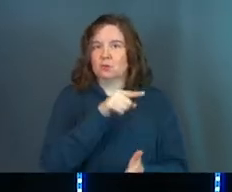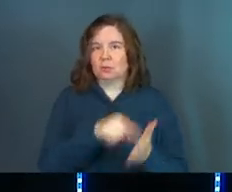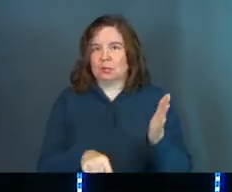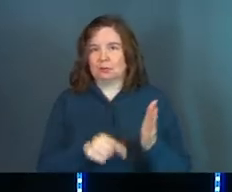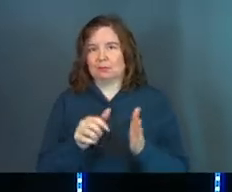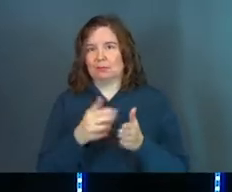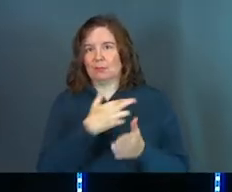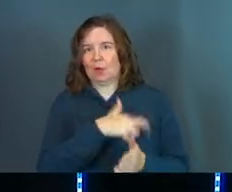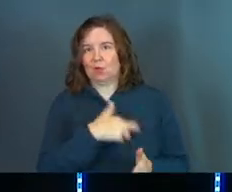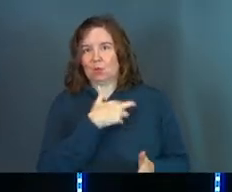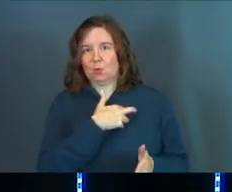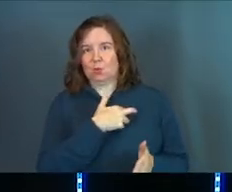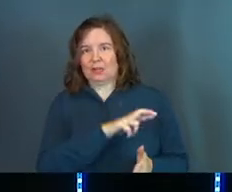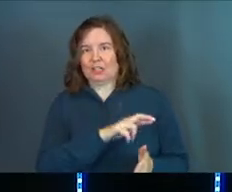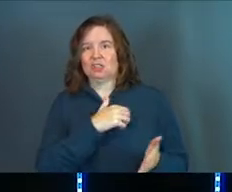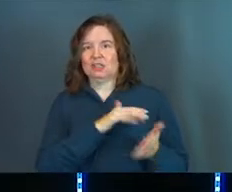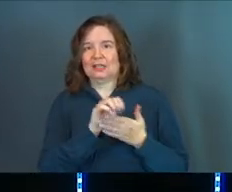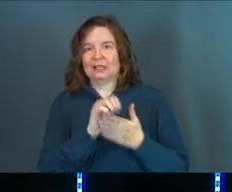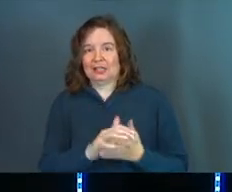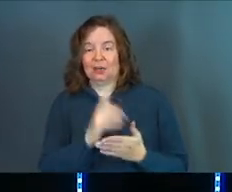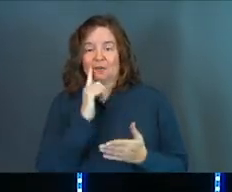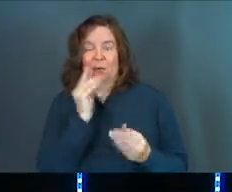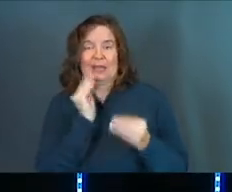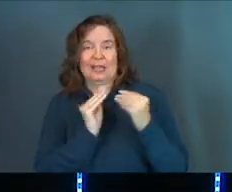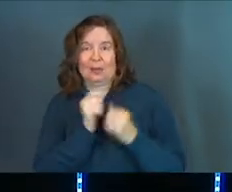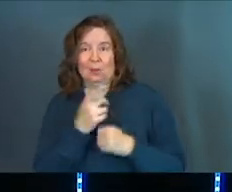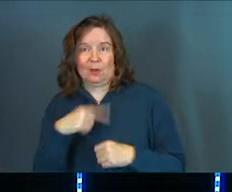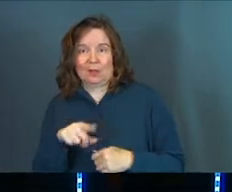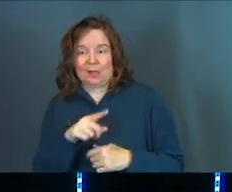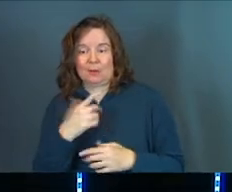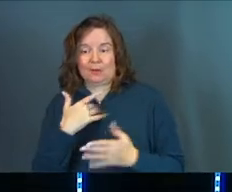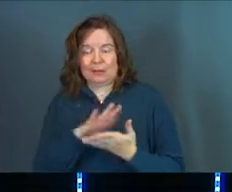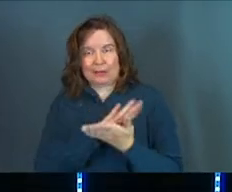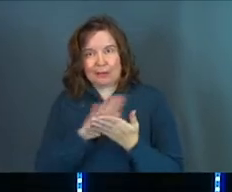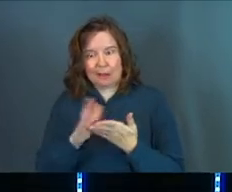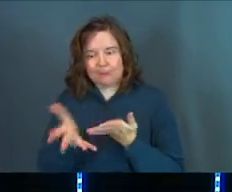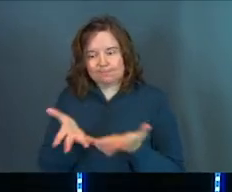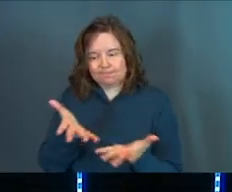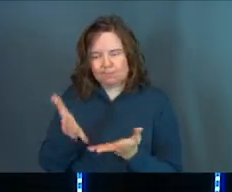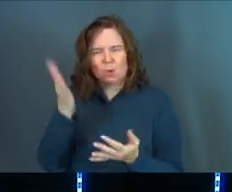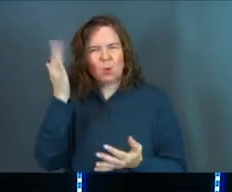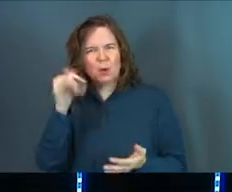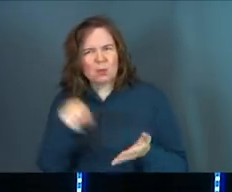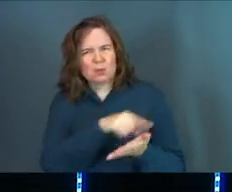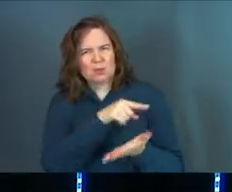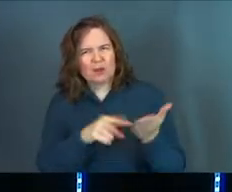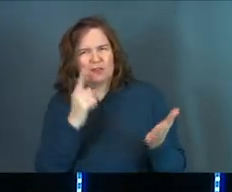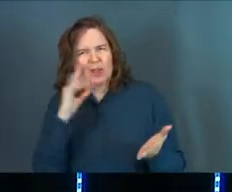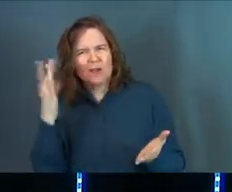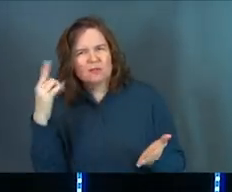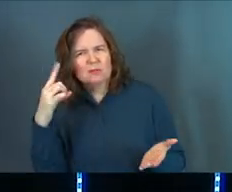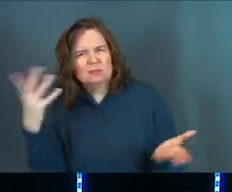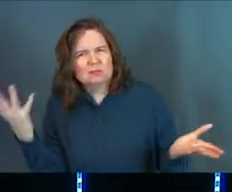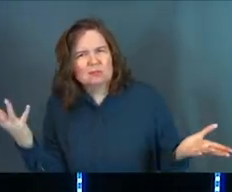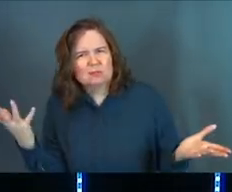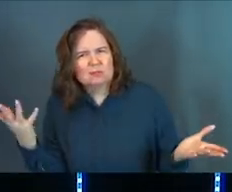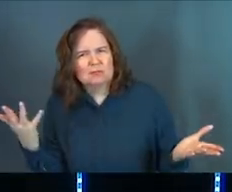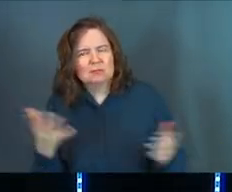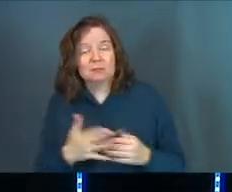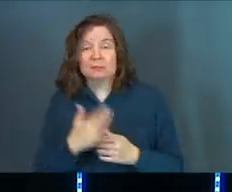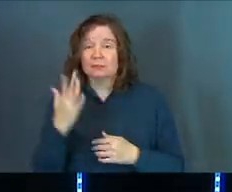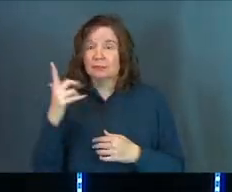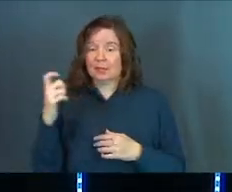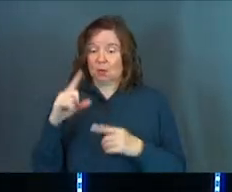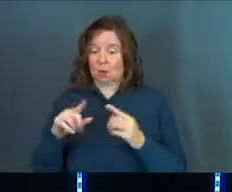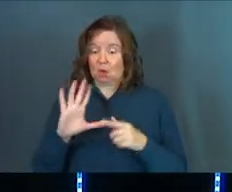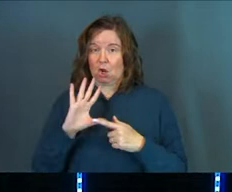religious leaders for eating with tax collectors and sinners and being so kind to them. Why was he criticized for that?